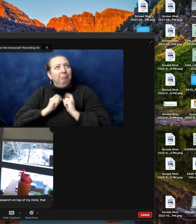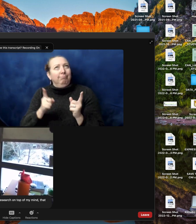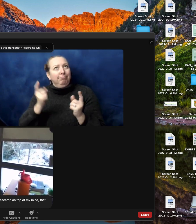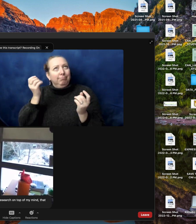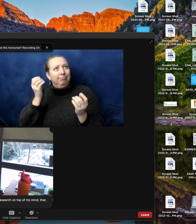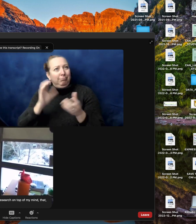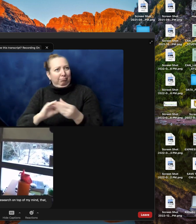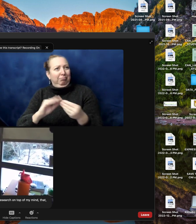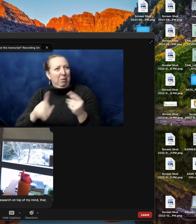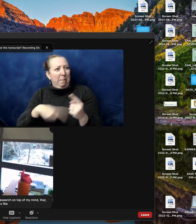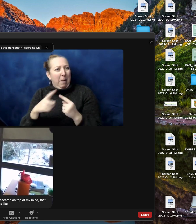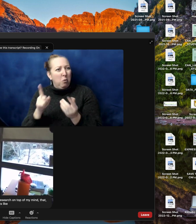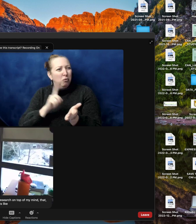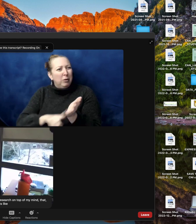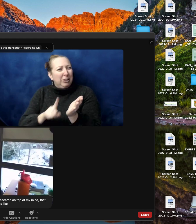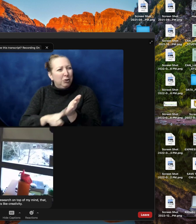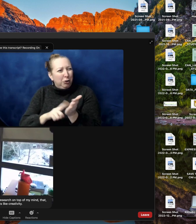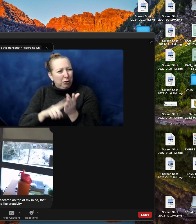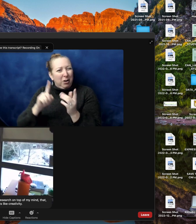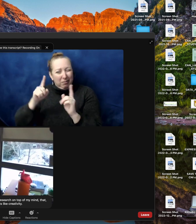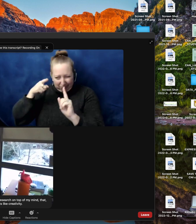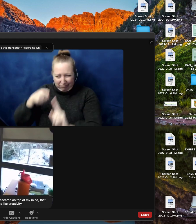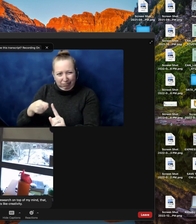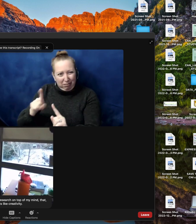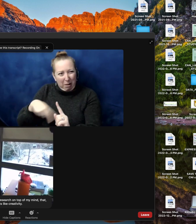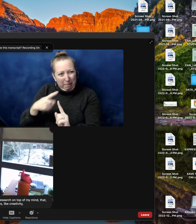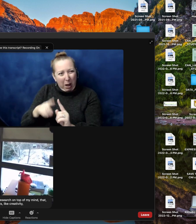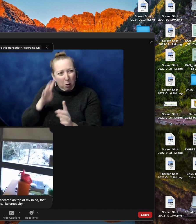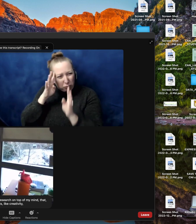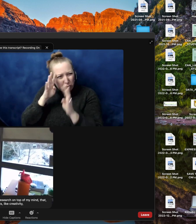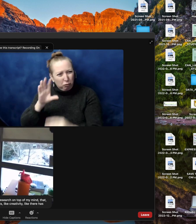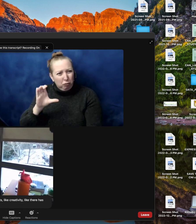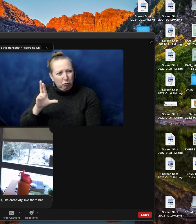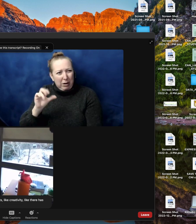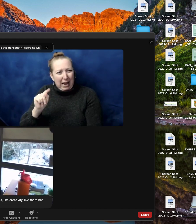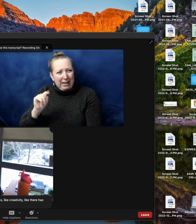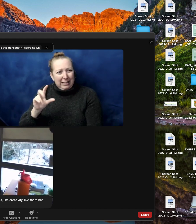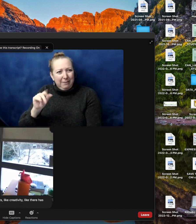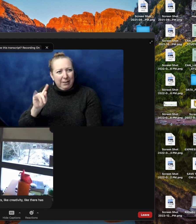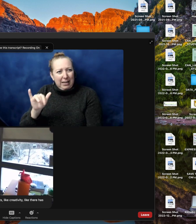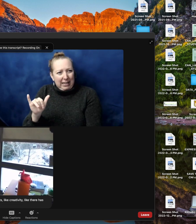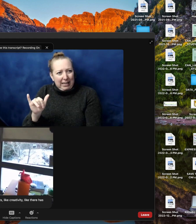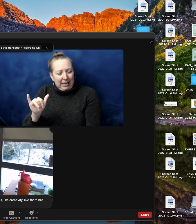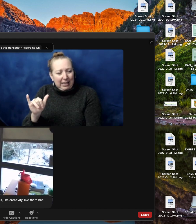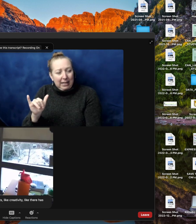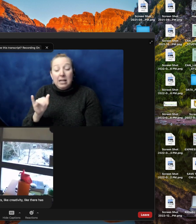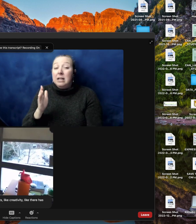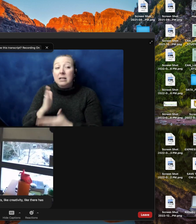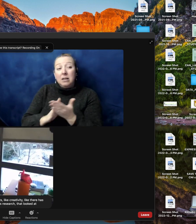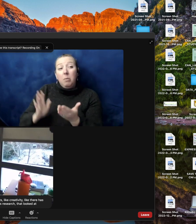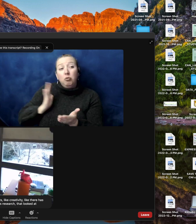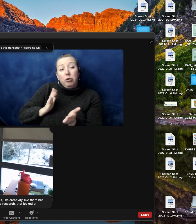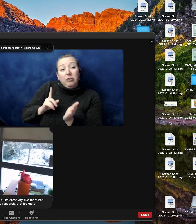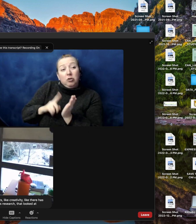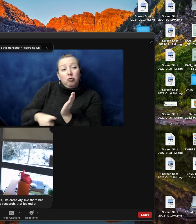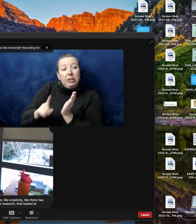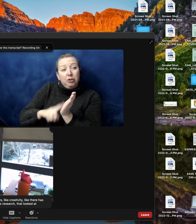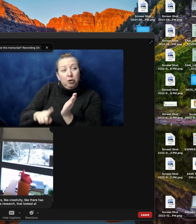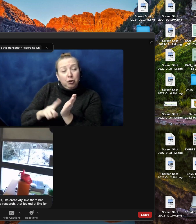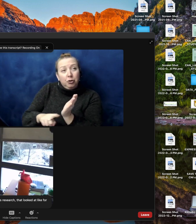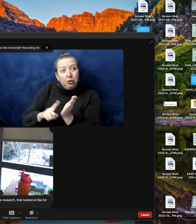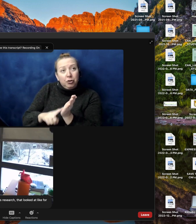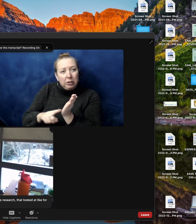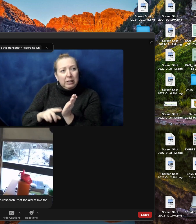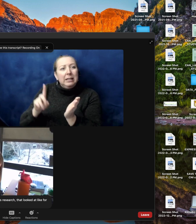of targets like creativity. Like there has been like previous research that looked at like for instance